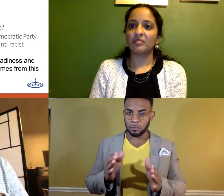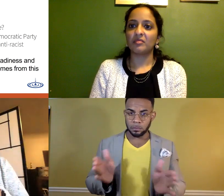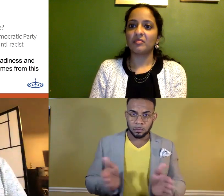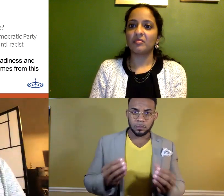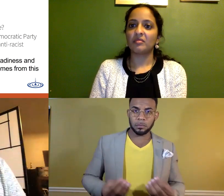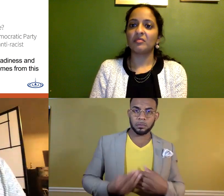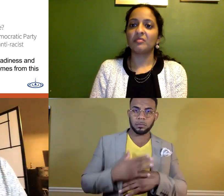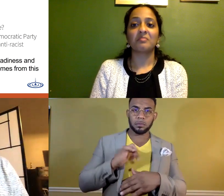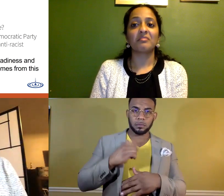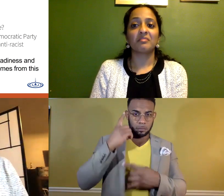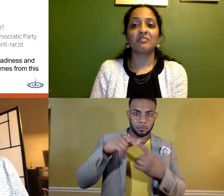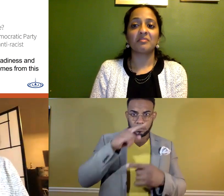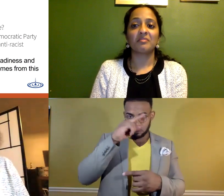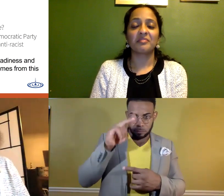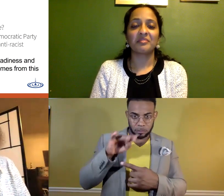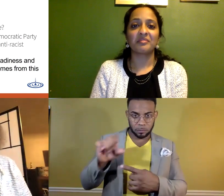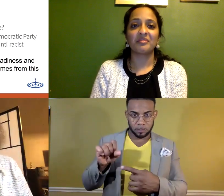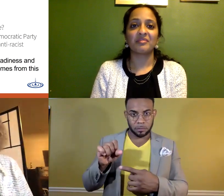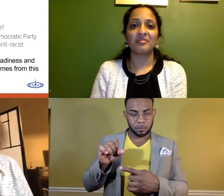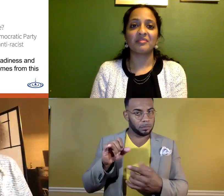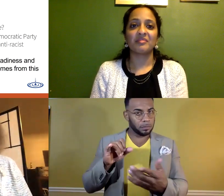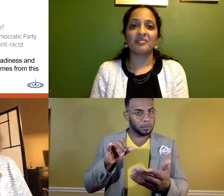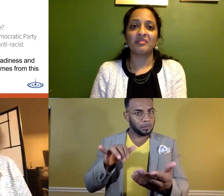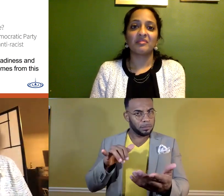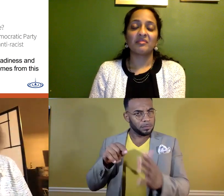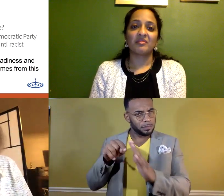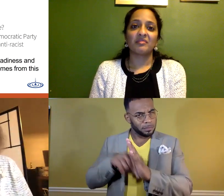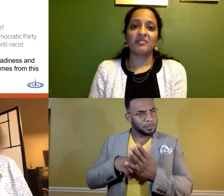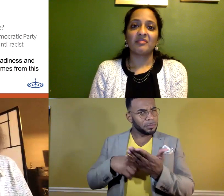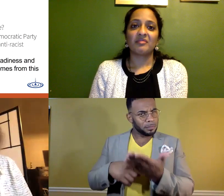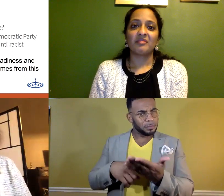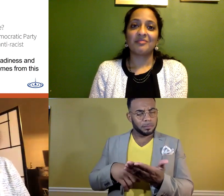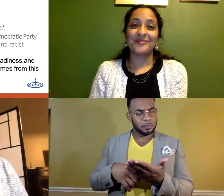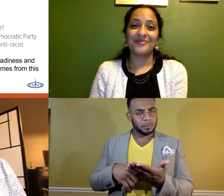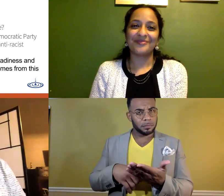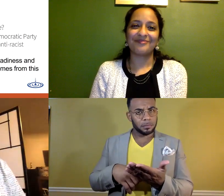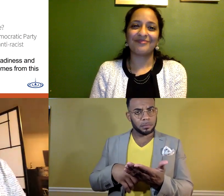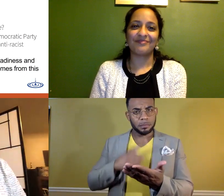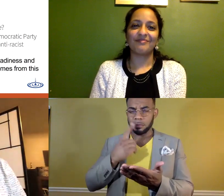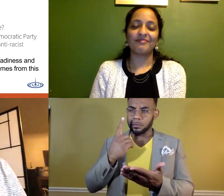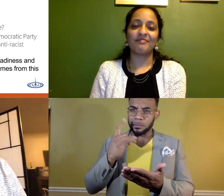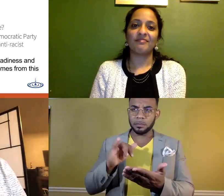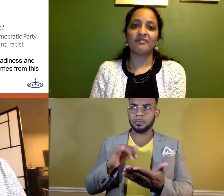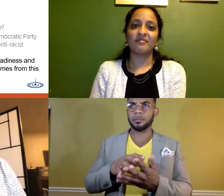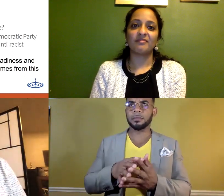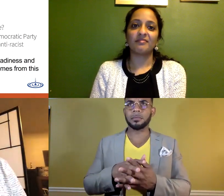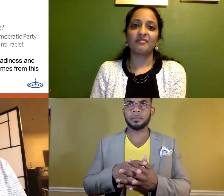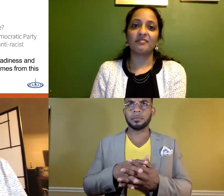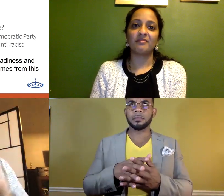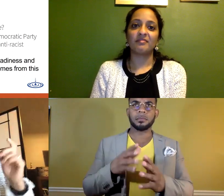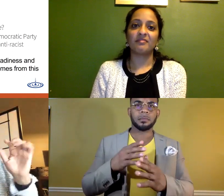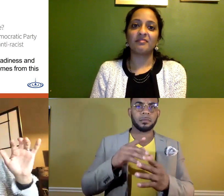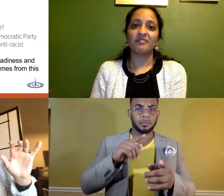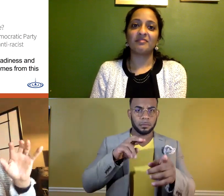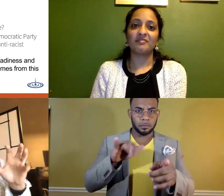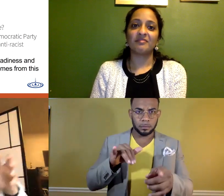we think about Blackness. And it's a deep conversation. It's one that Preeti and I